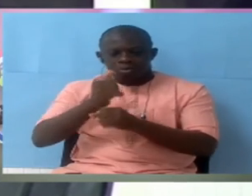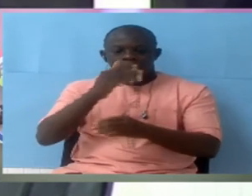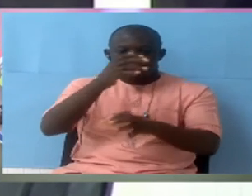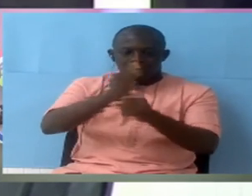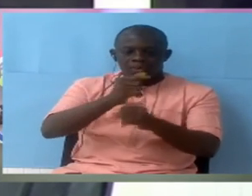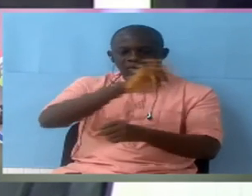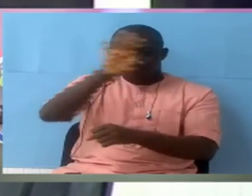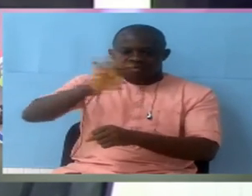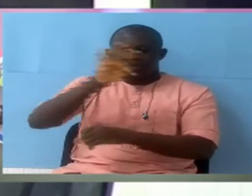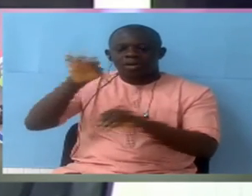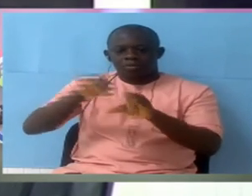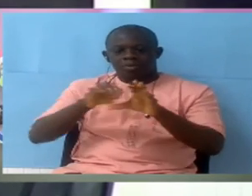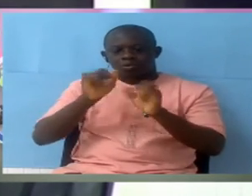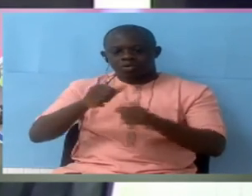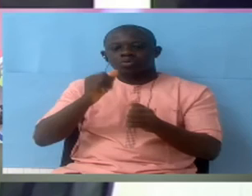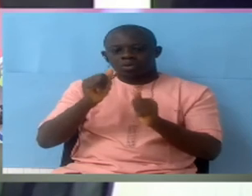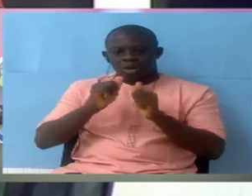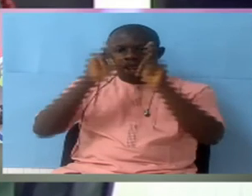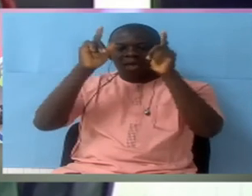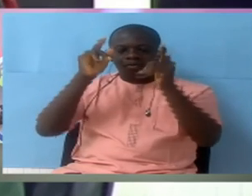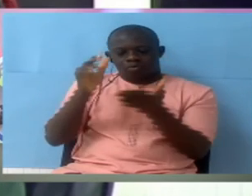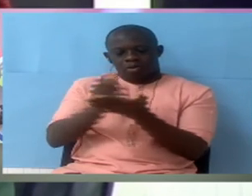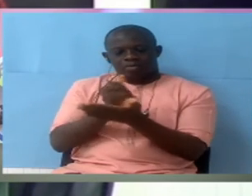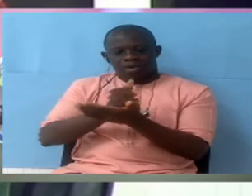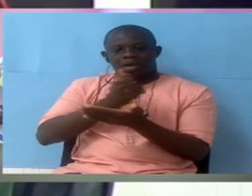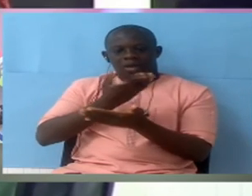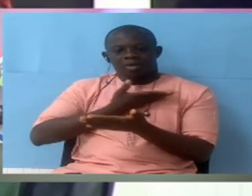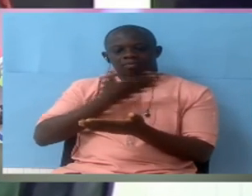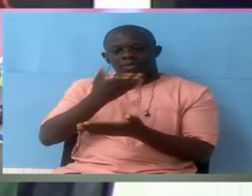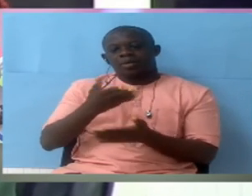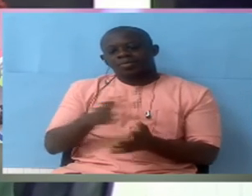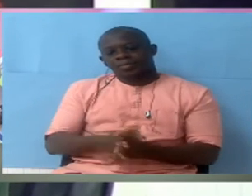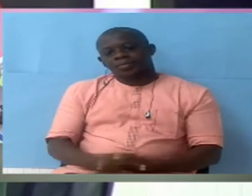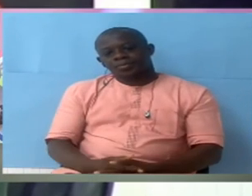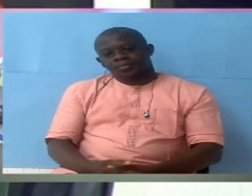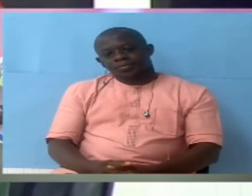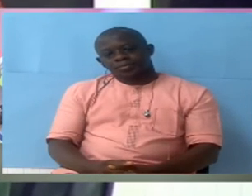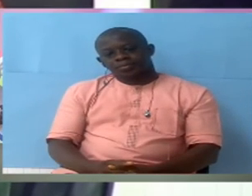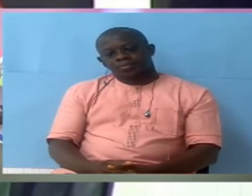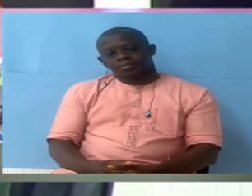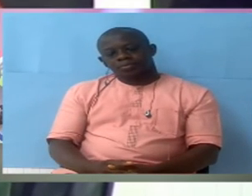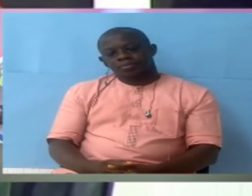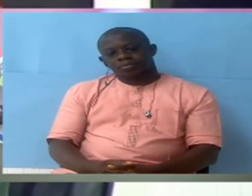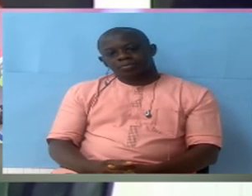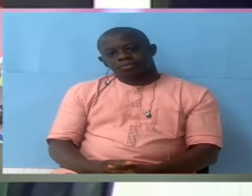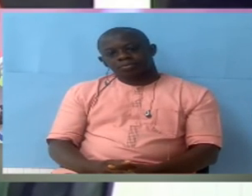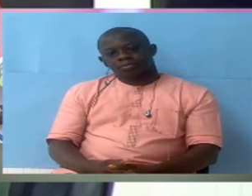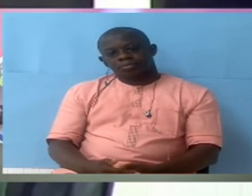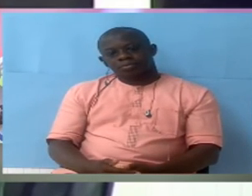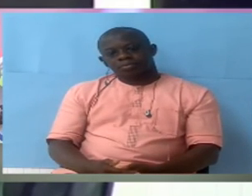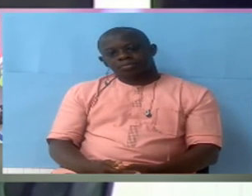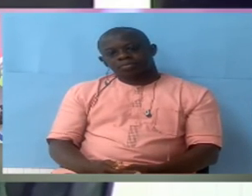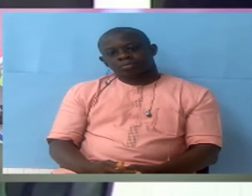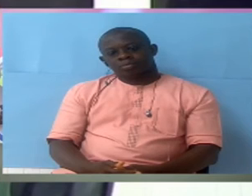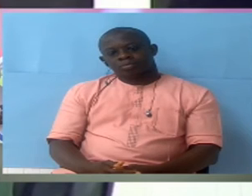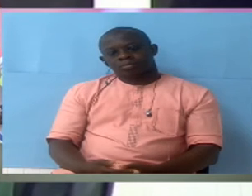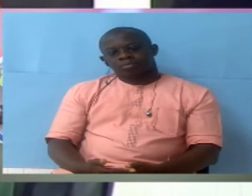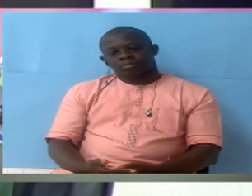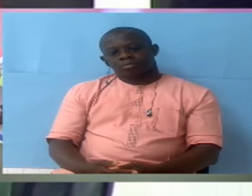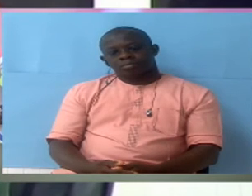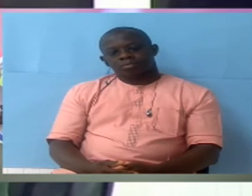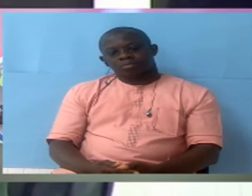the family survive. Suma jabar ang don liggey amna ñeneen am di jamay tam ño xamne ñoom ñu don dimbalé pour suma njabot gi mëna